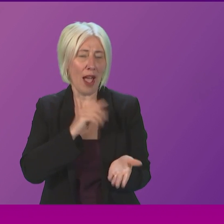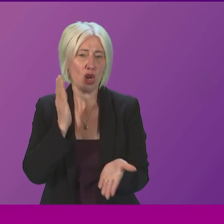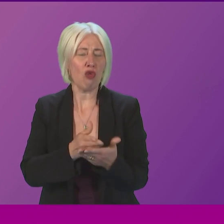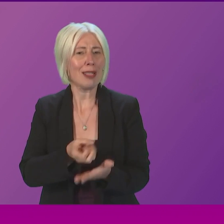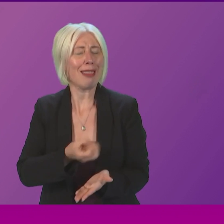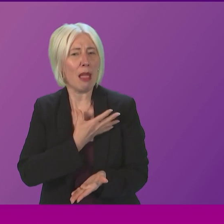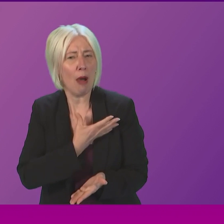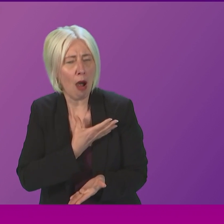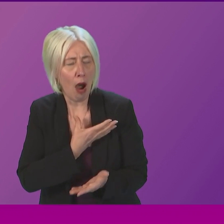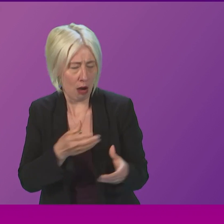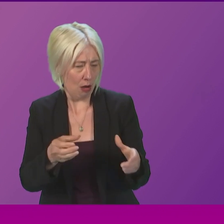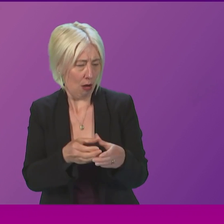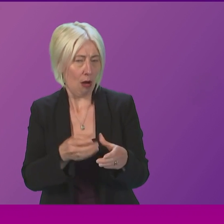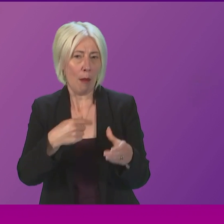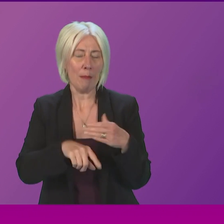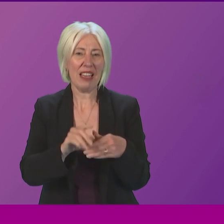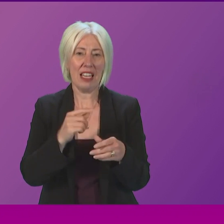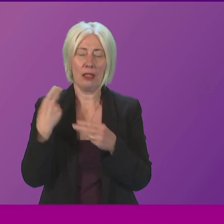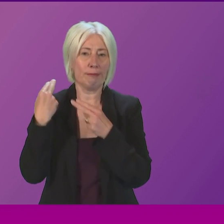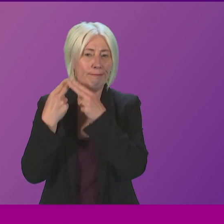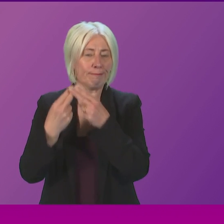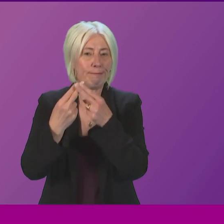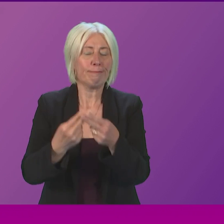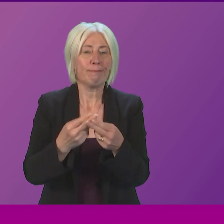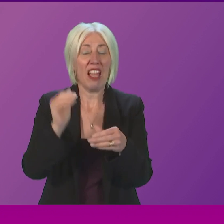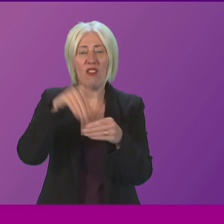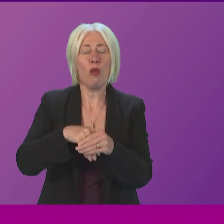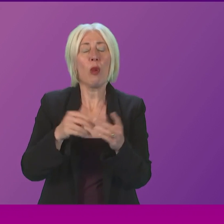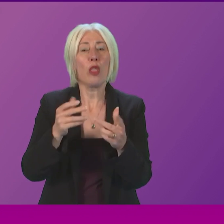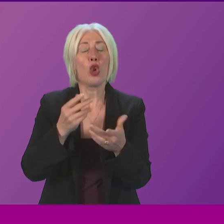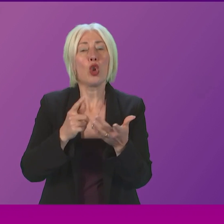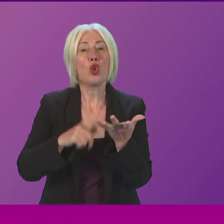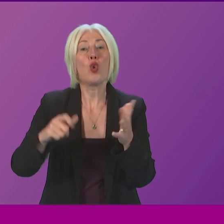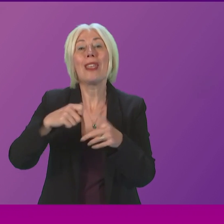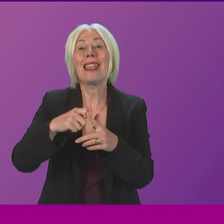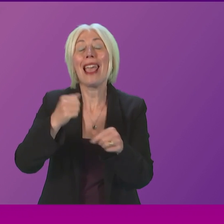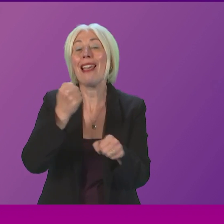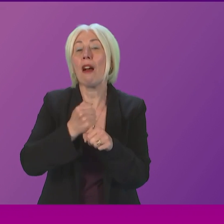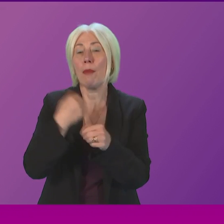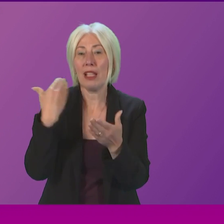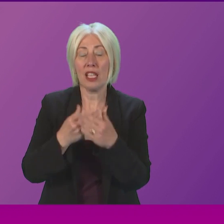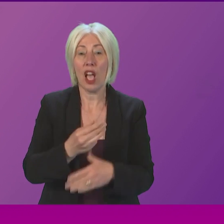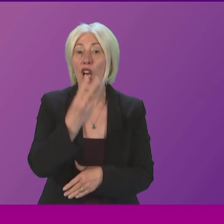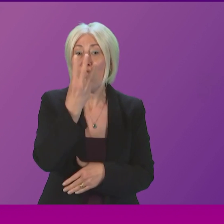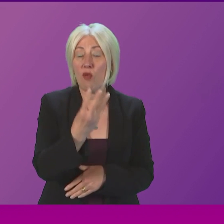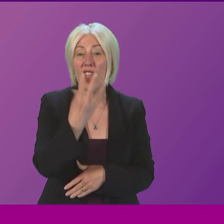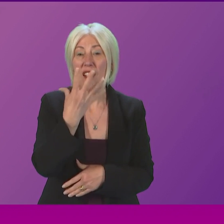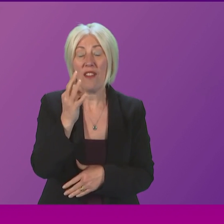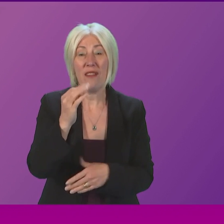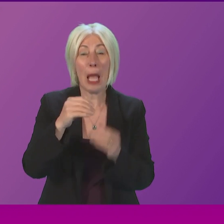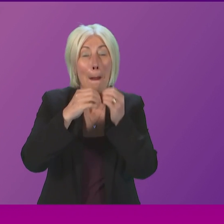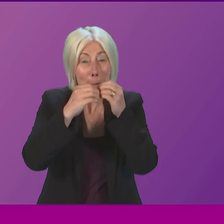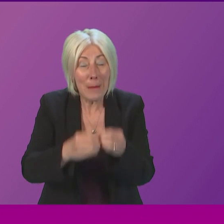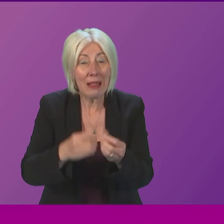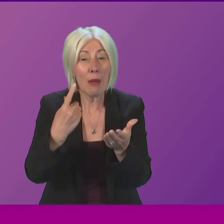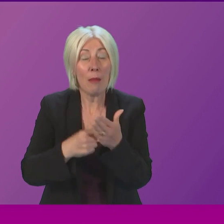presiding officer, who have been part of successive UK governments that have taken £350 billion from